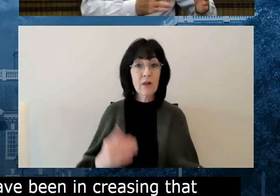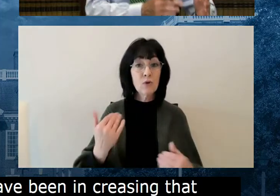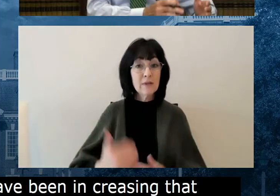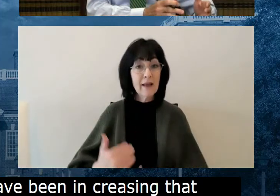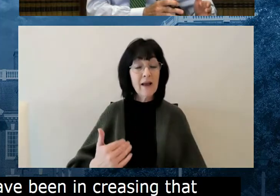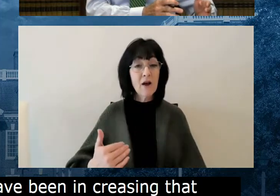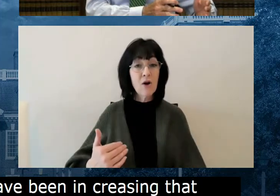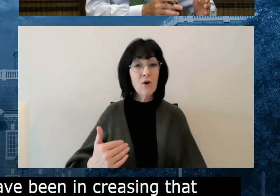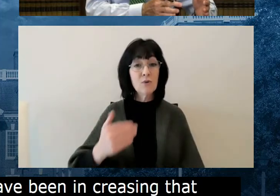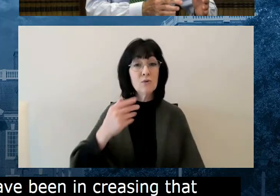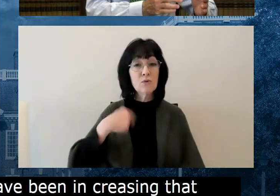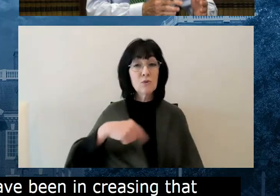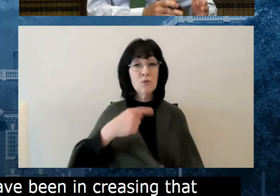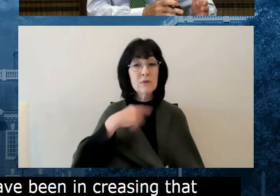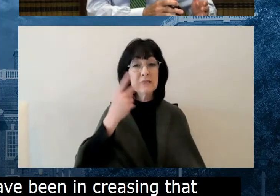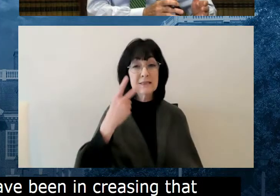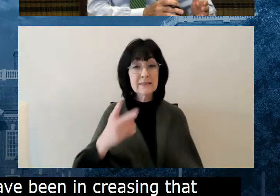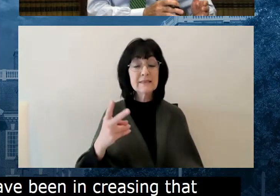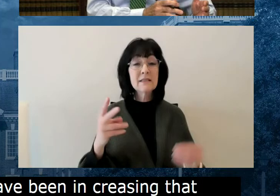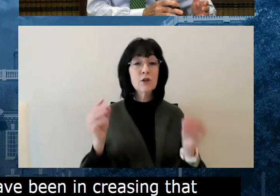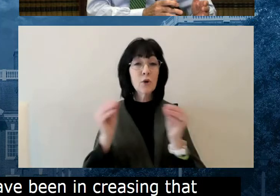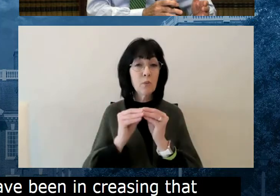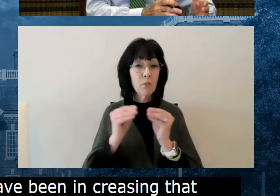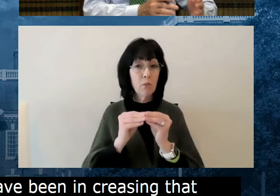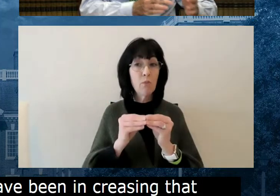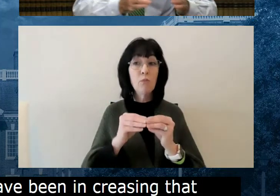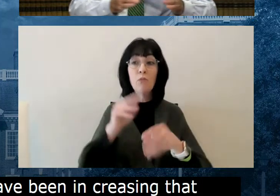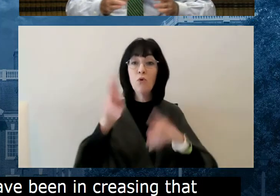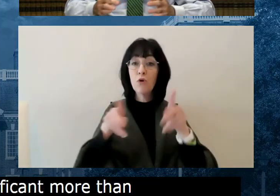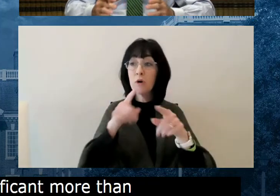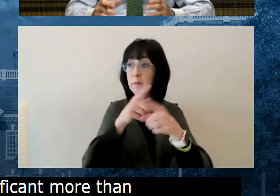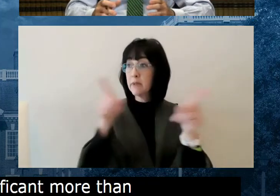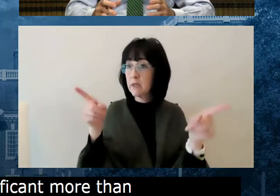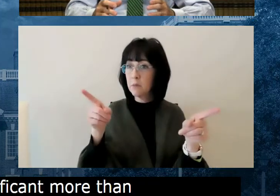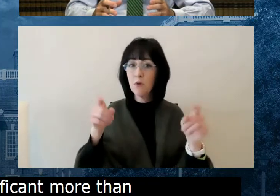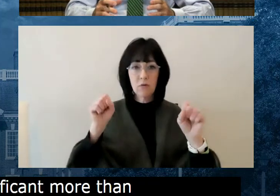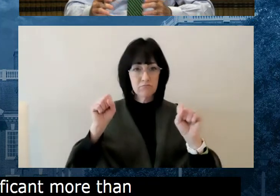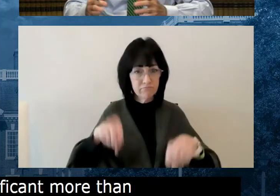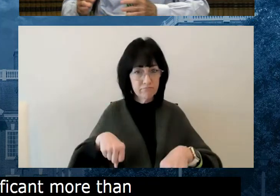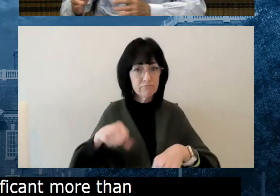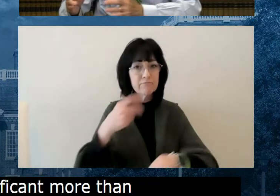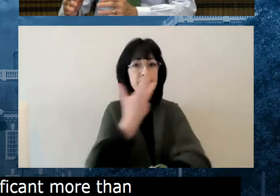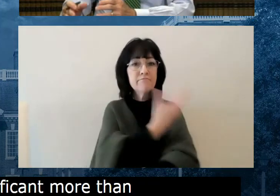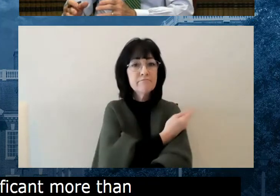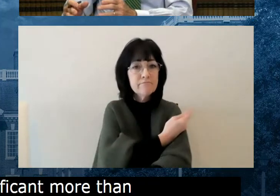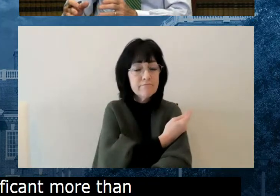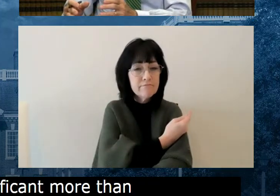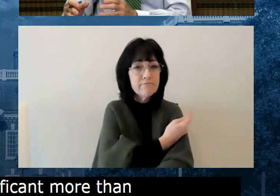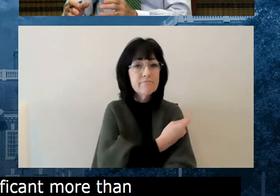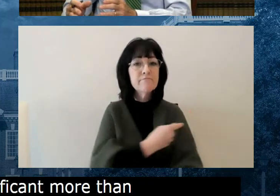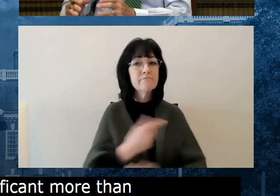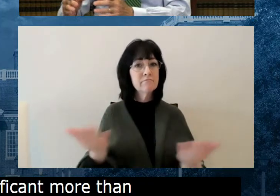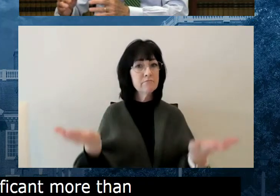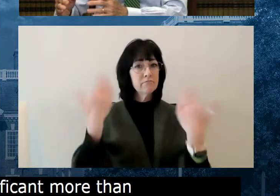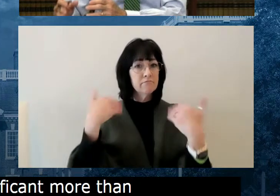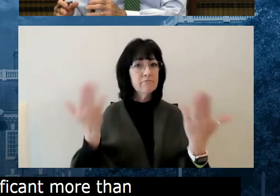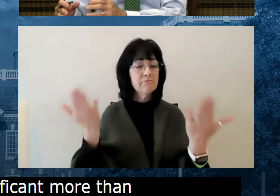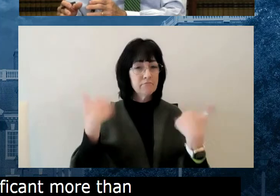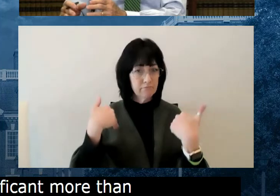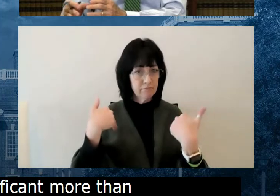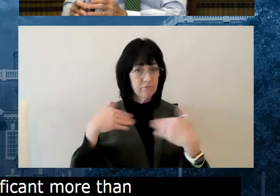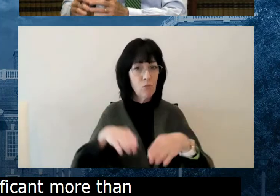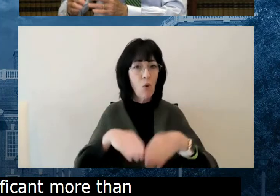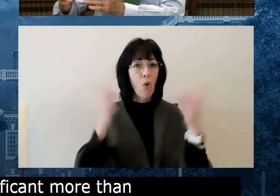have a significant, more than half of our population eligible has been vaccinated, almost 40%